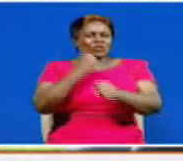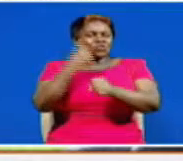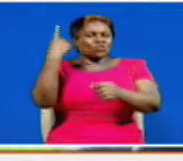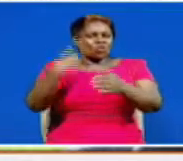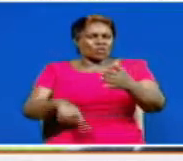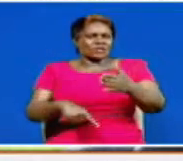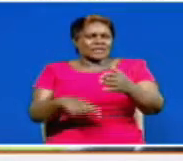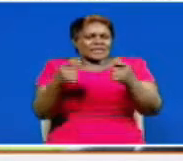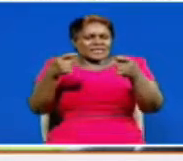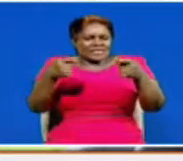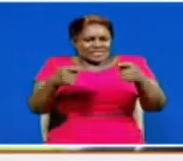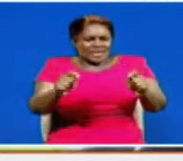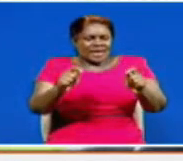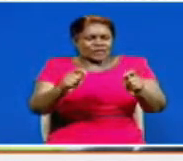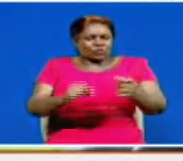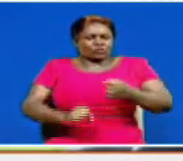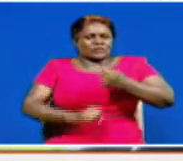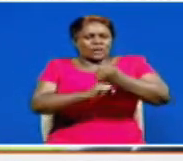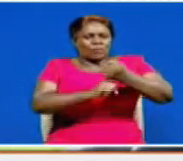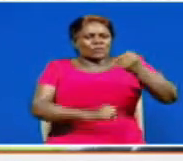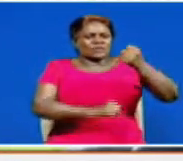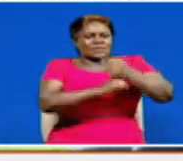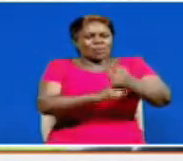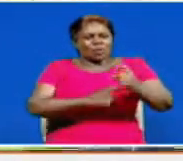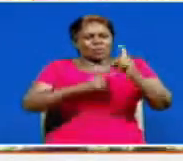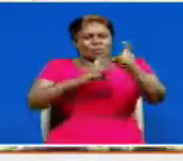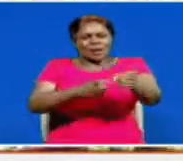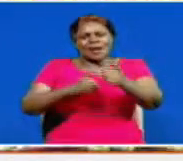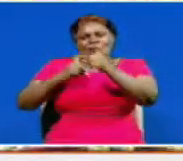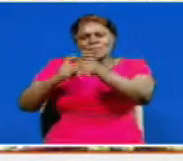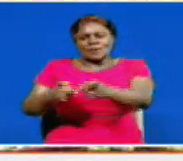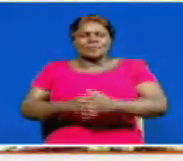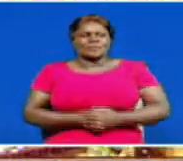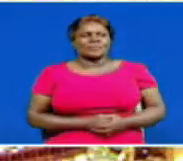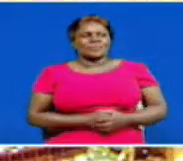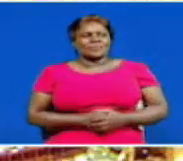to try and tap that talent.